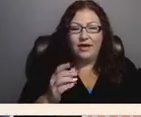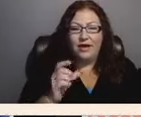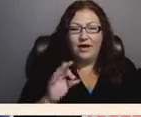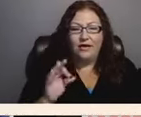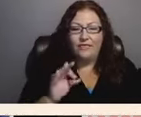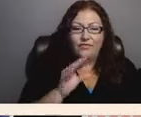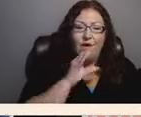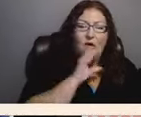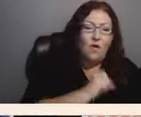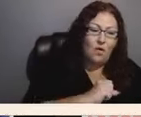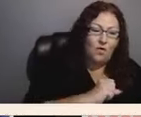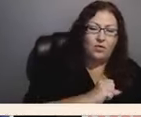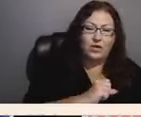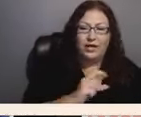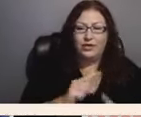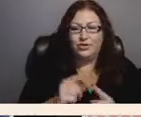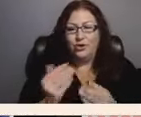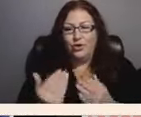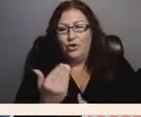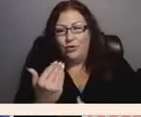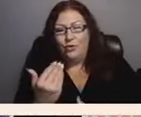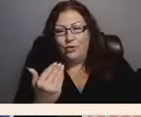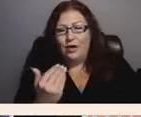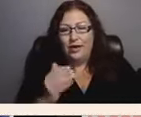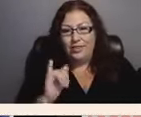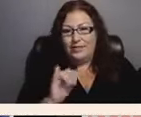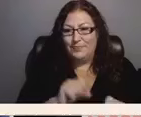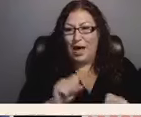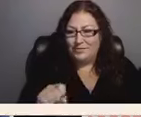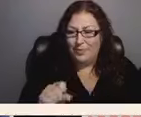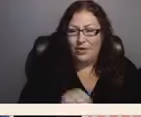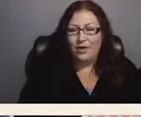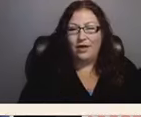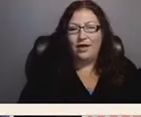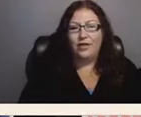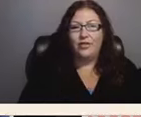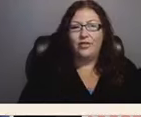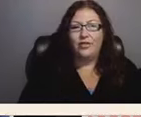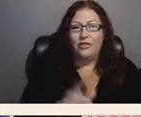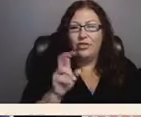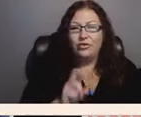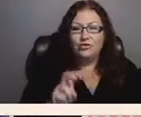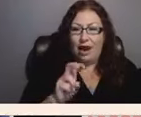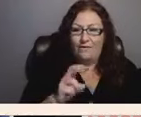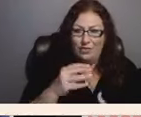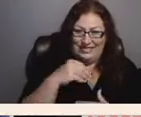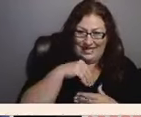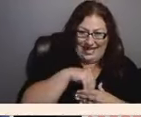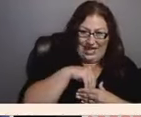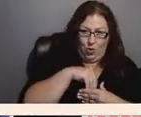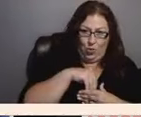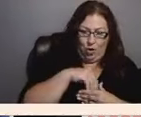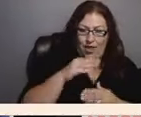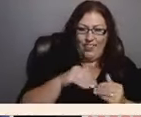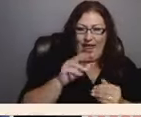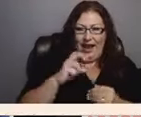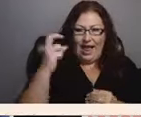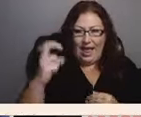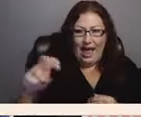renewal is possible. Um, the travel is inward rather than outward.